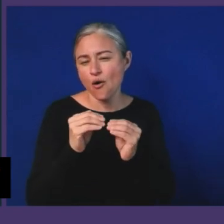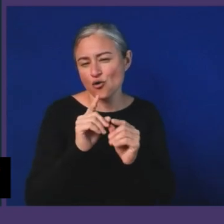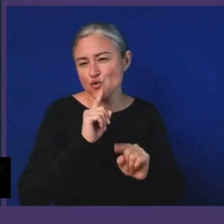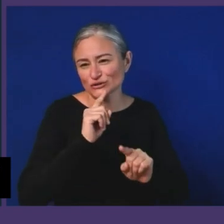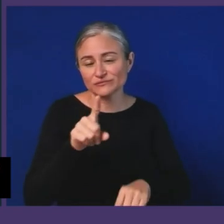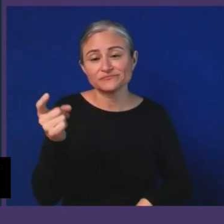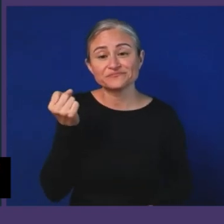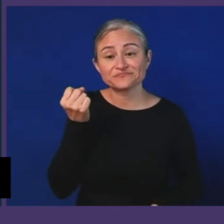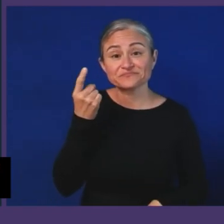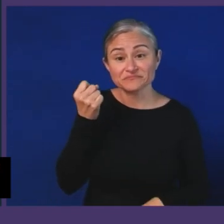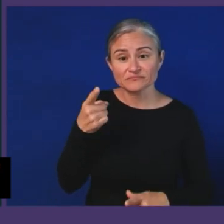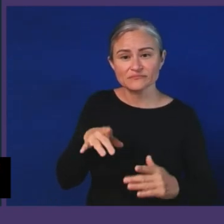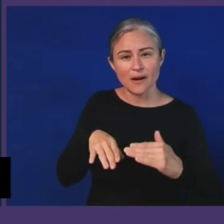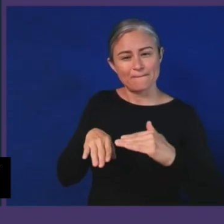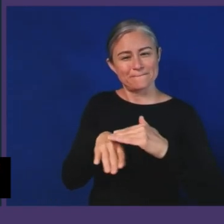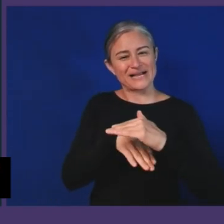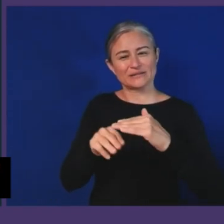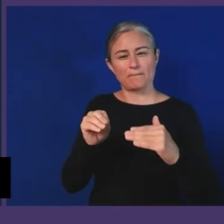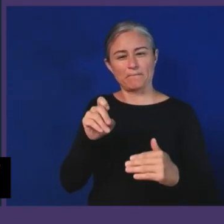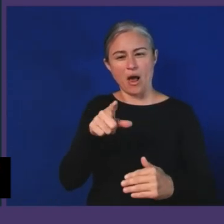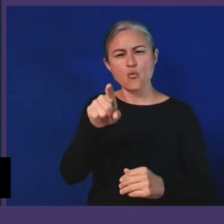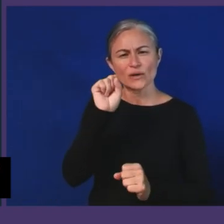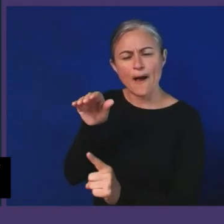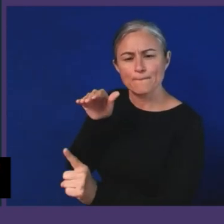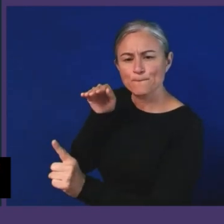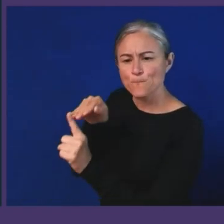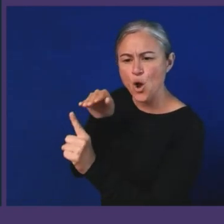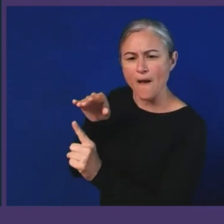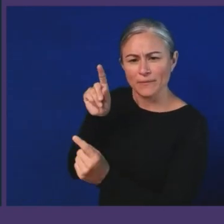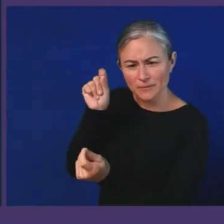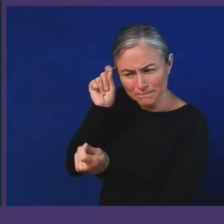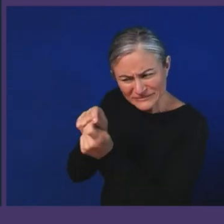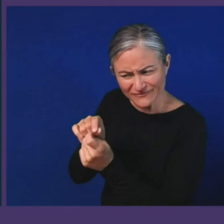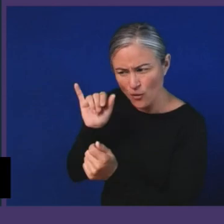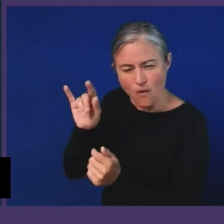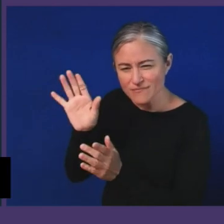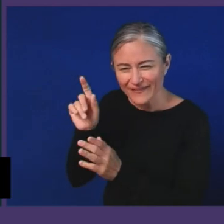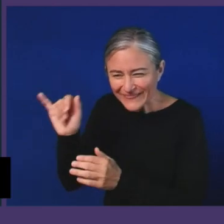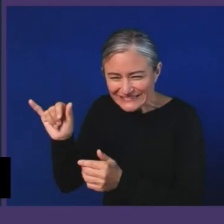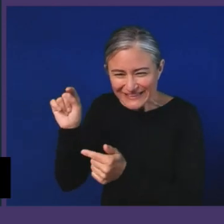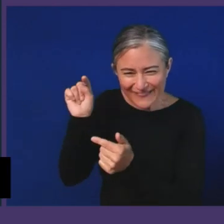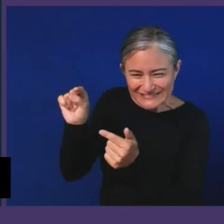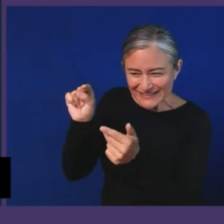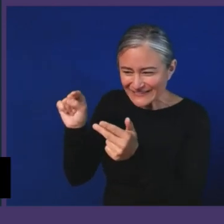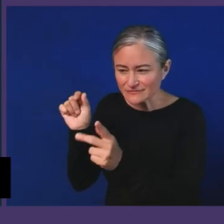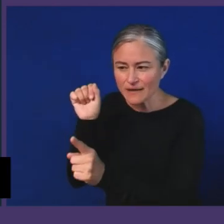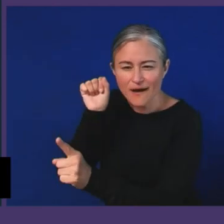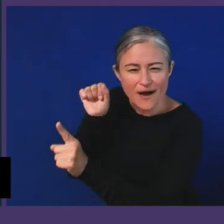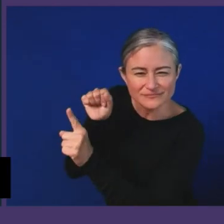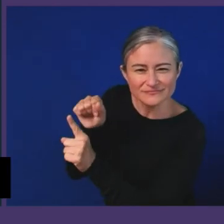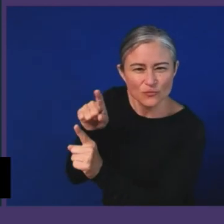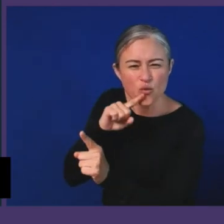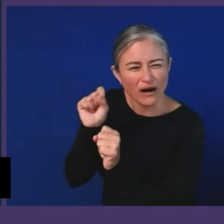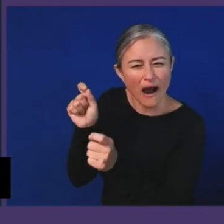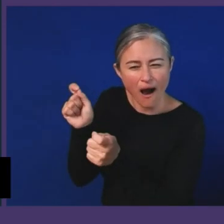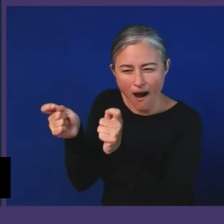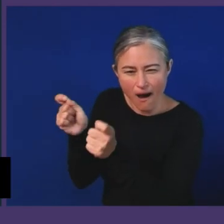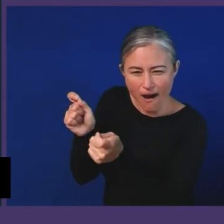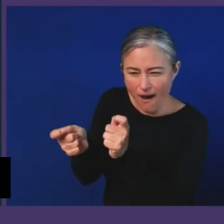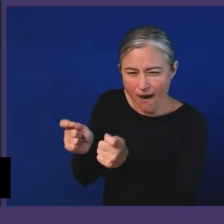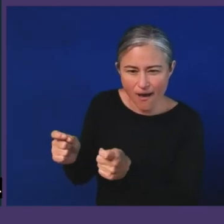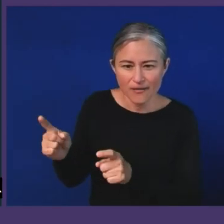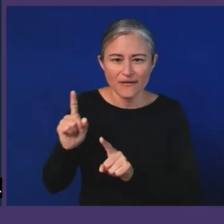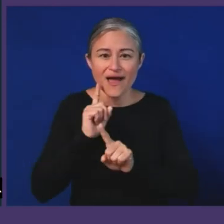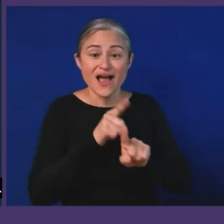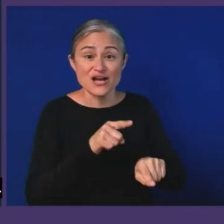that is more likely to work. So as an example, here's a poem about bread and cheese. And in that case, it will autocomplete correctly. You